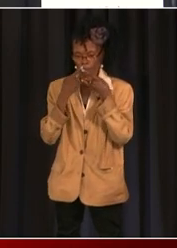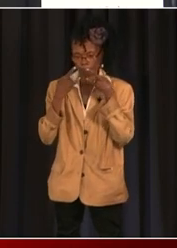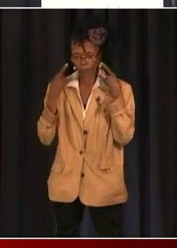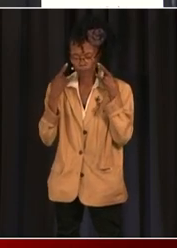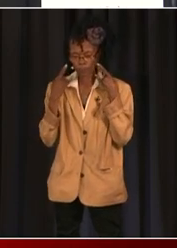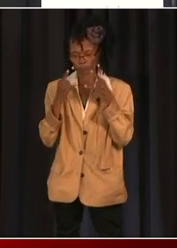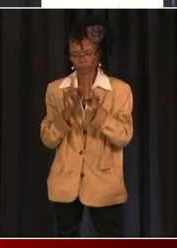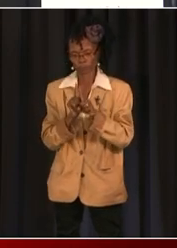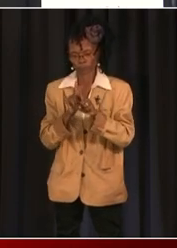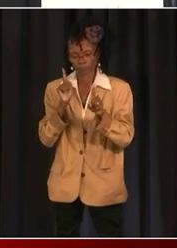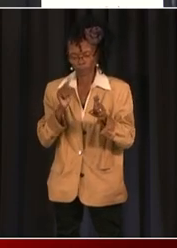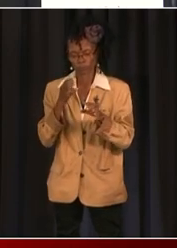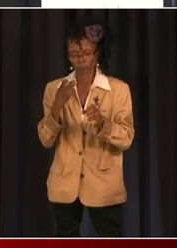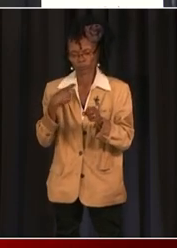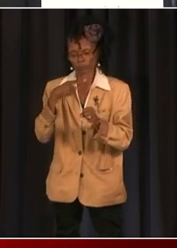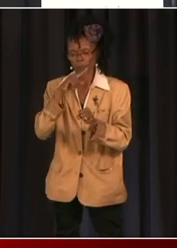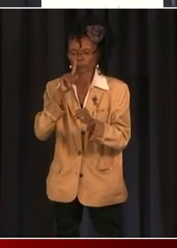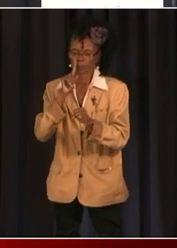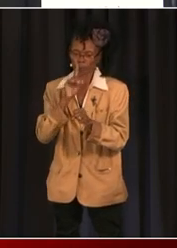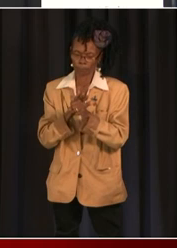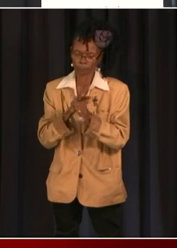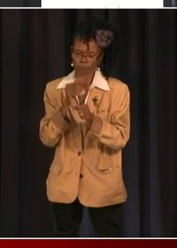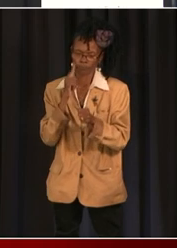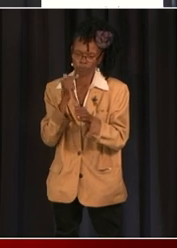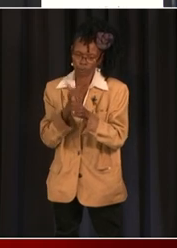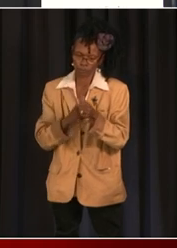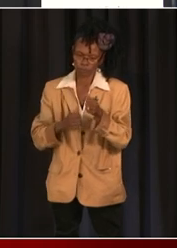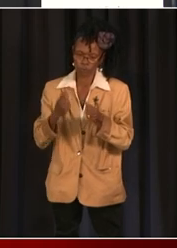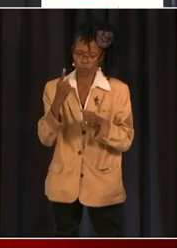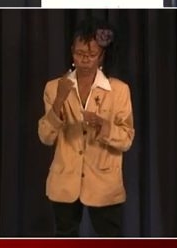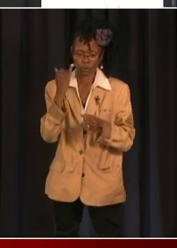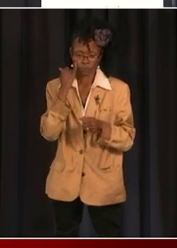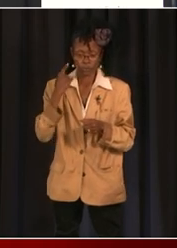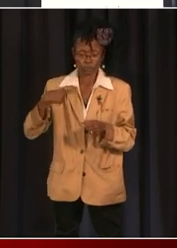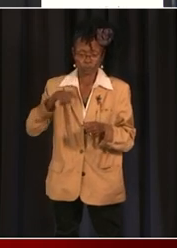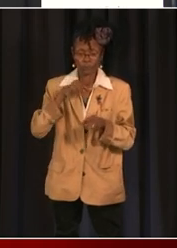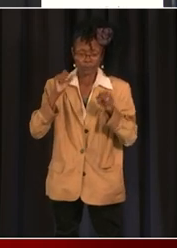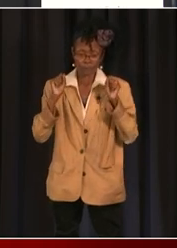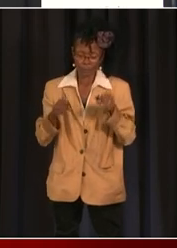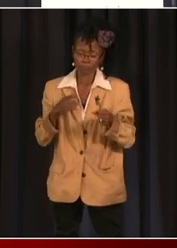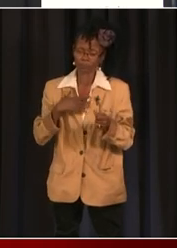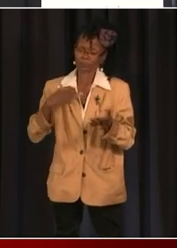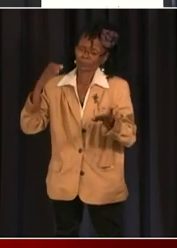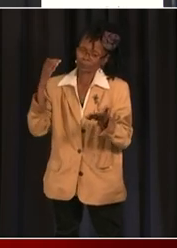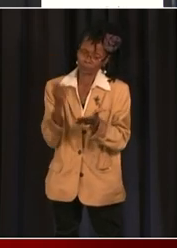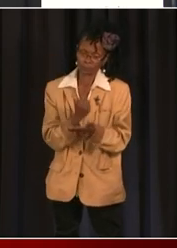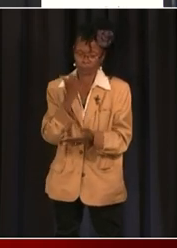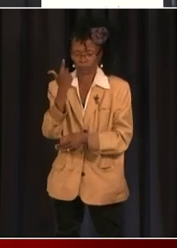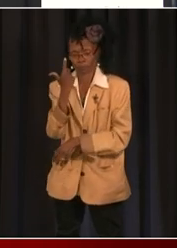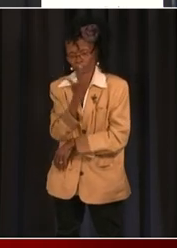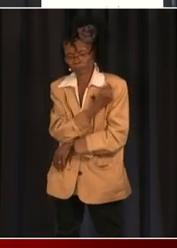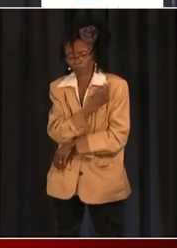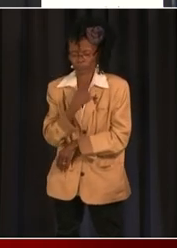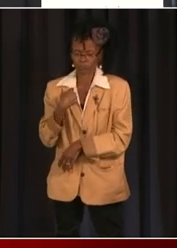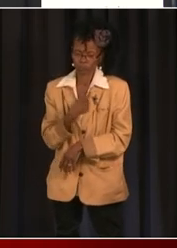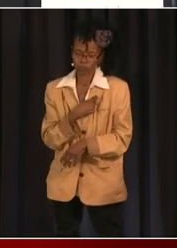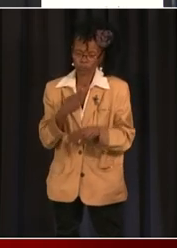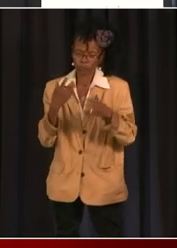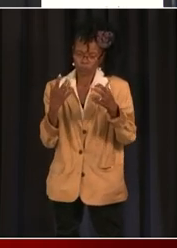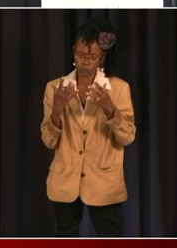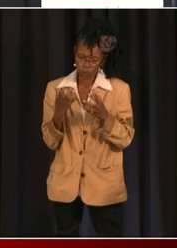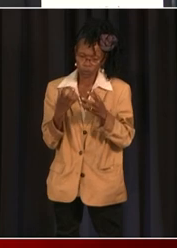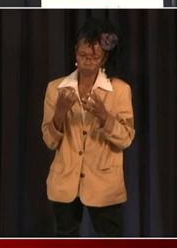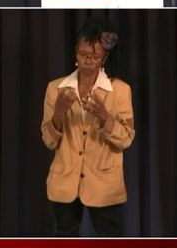masking. We also want to ensure everyone that's eligible to receive the COVID-19 vaccine is doing so. And we want families to